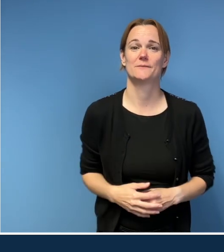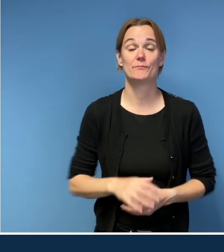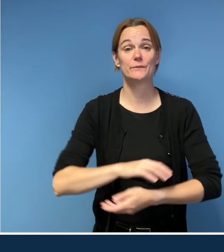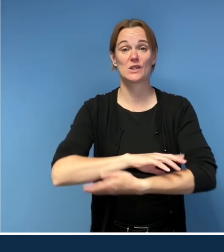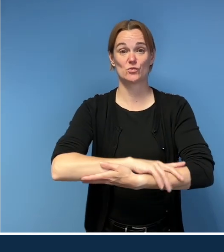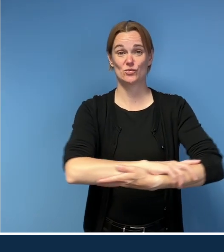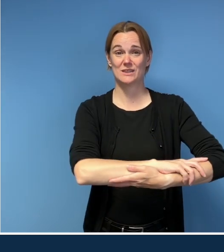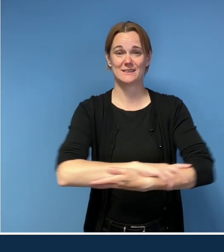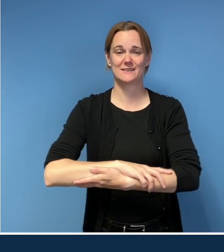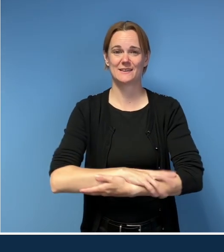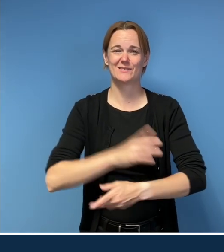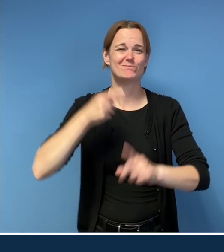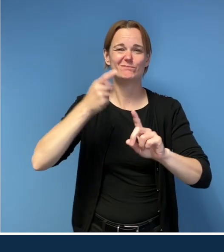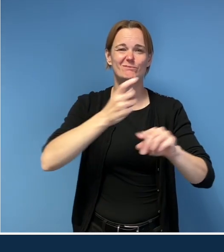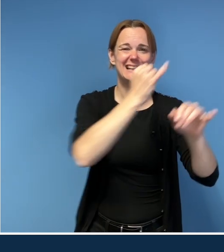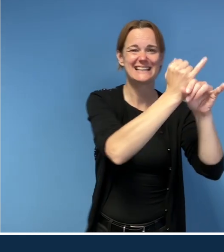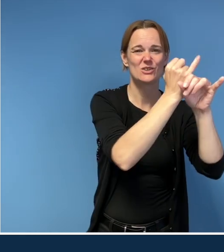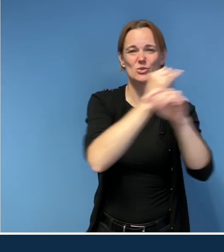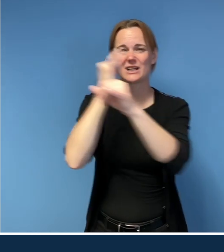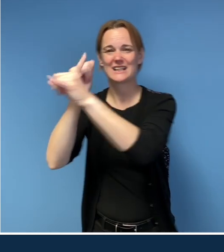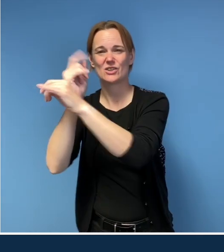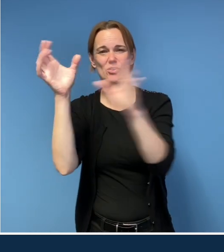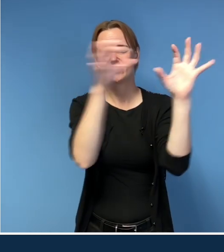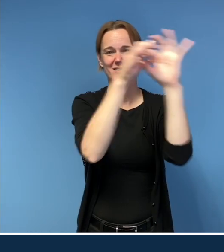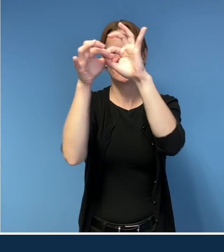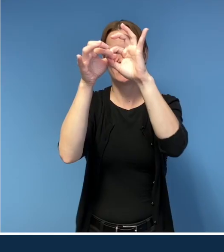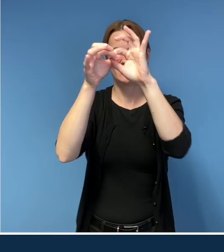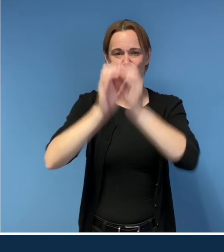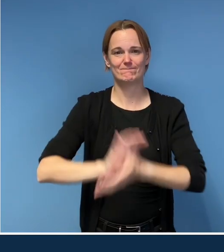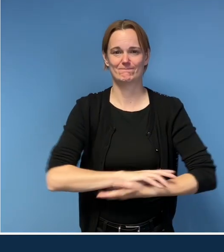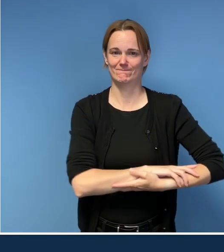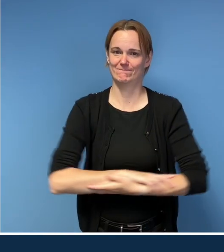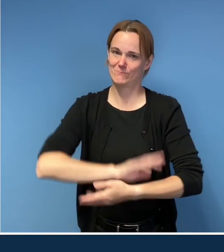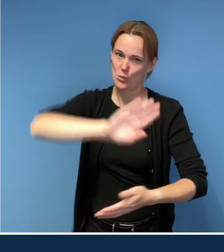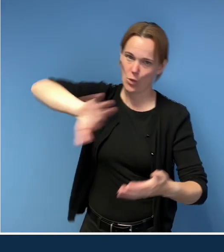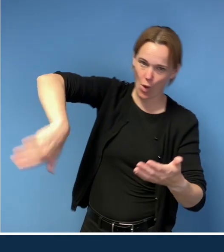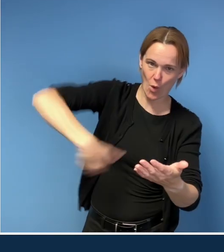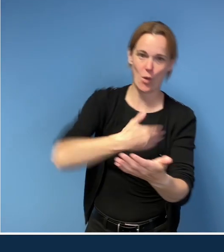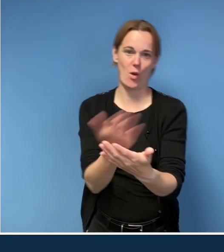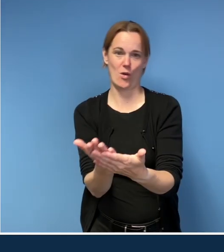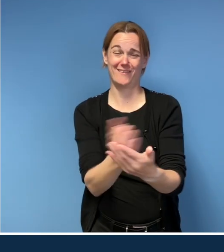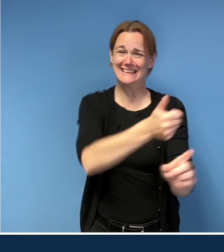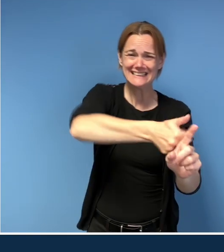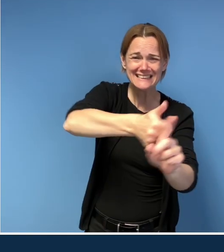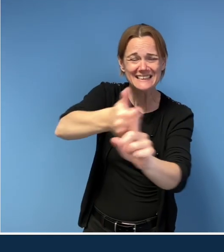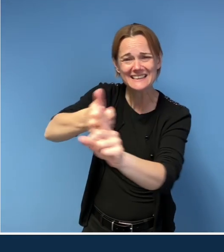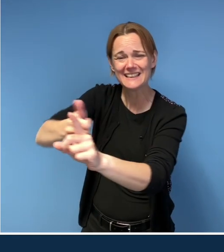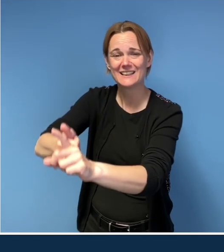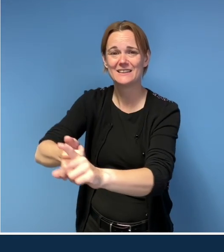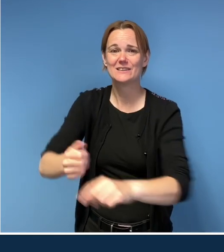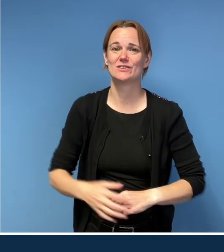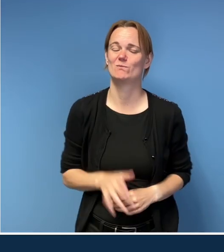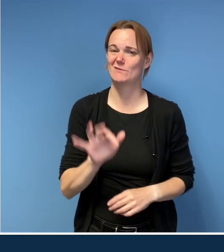Reconciliation isn't just about institutions, it's about each and every one of us. So to me,